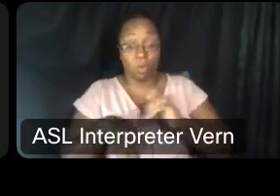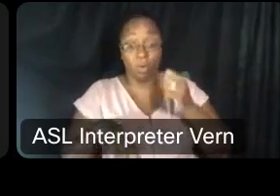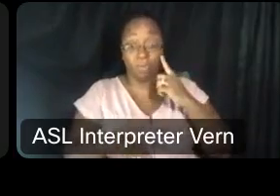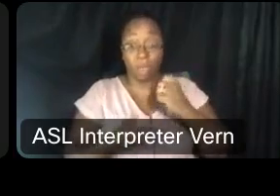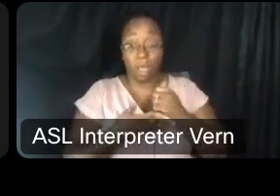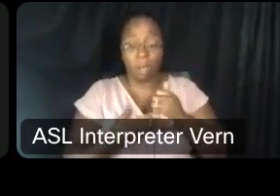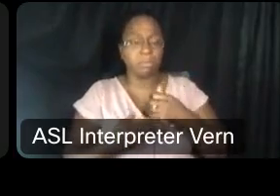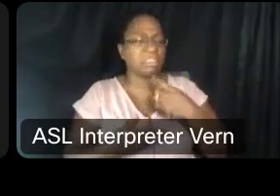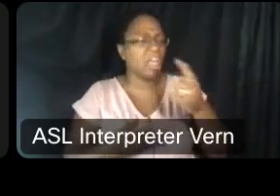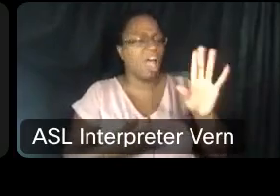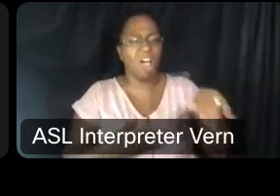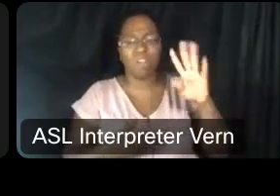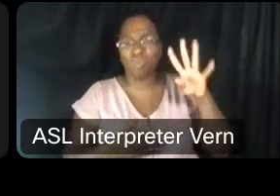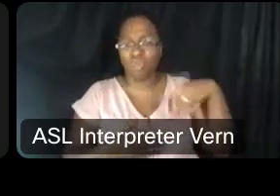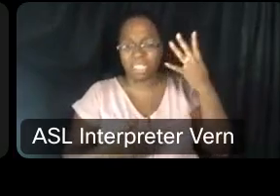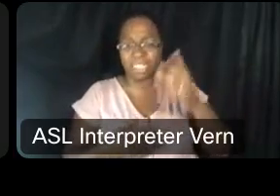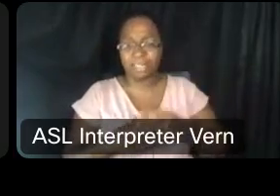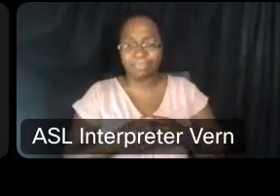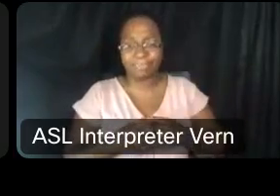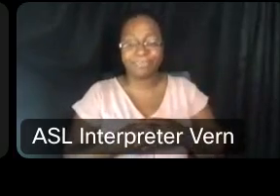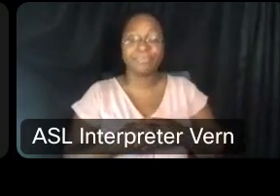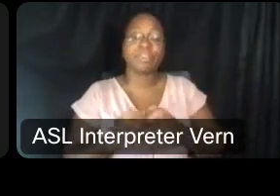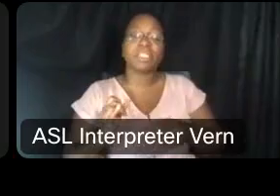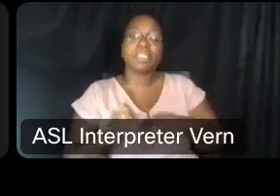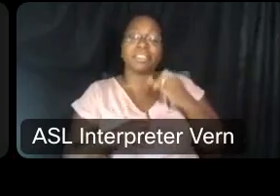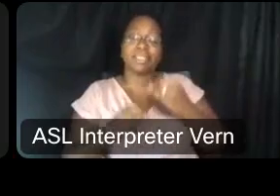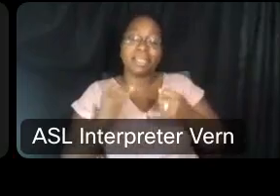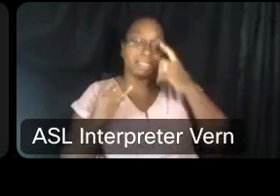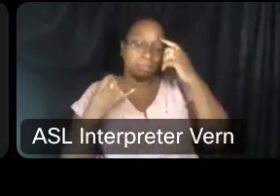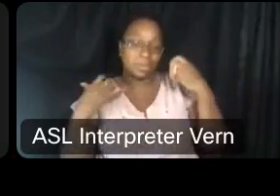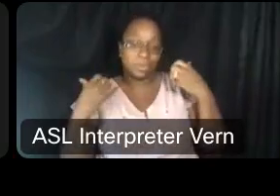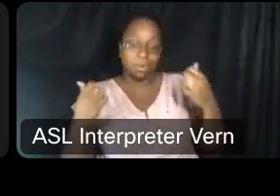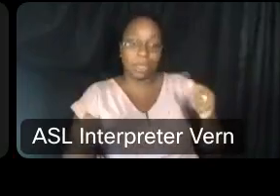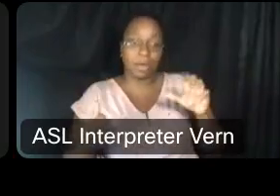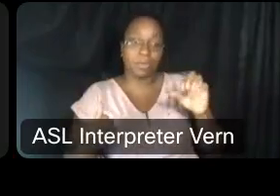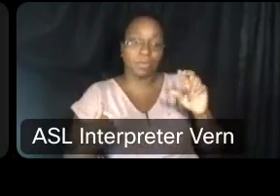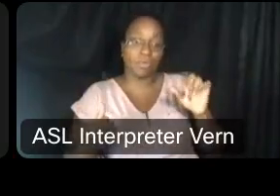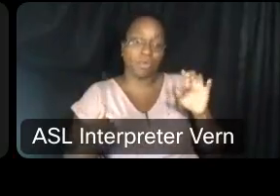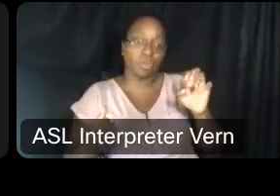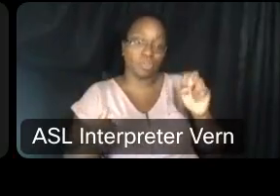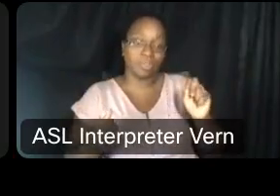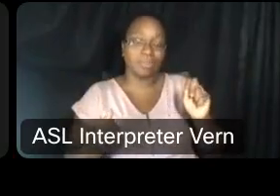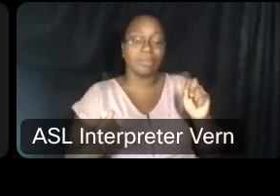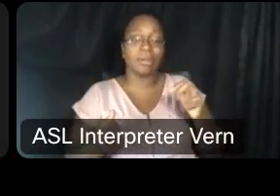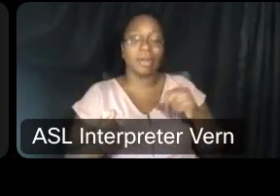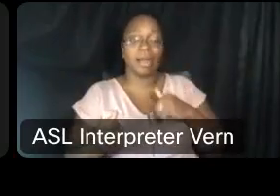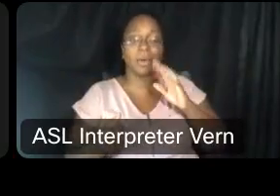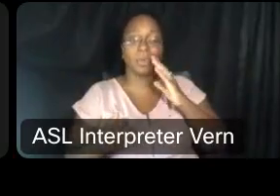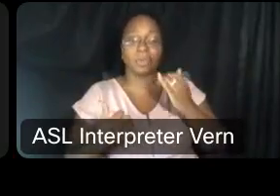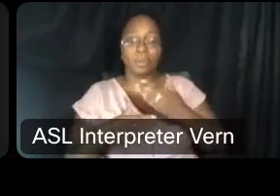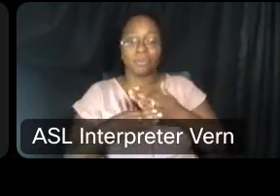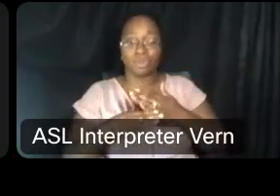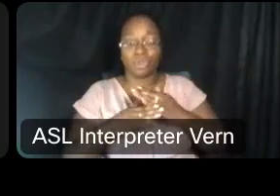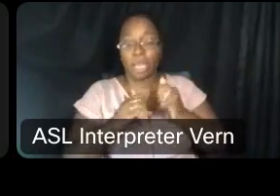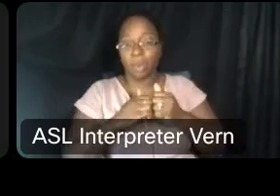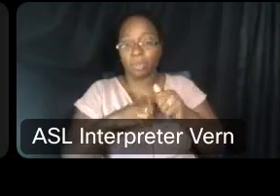And the last mental health coercion and partner-inflicted overlap that I'll share is the threats